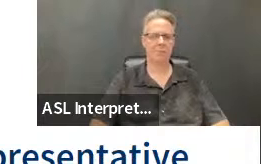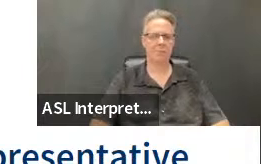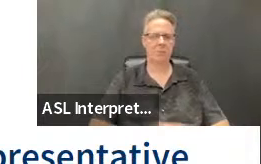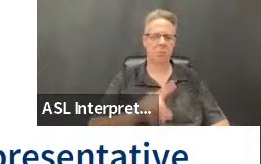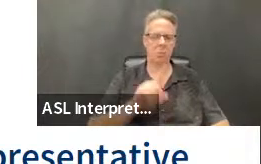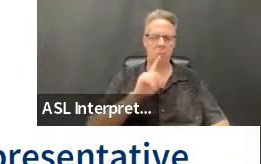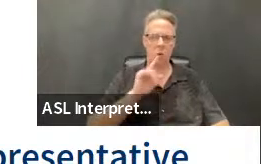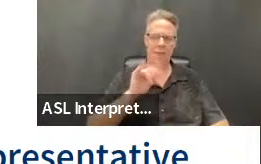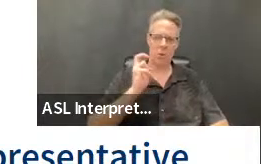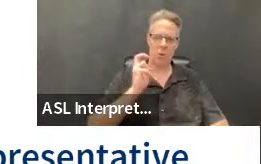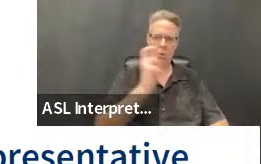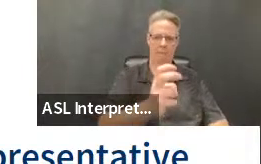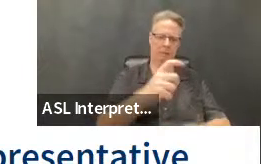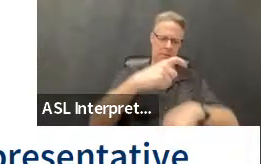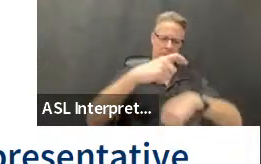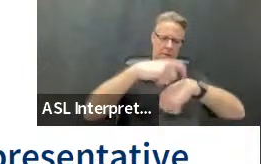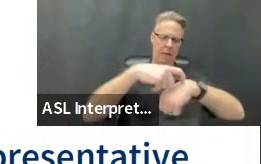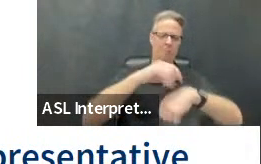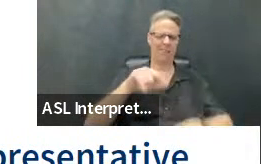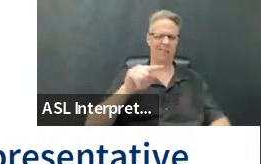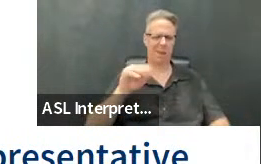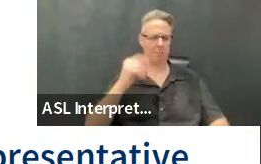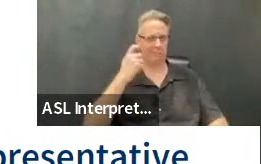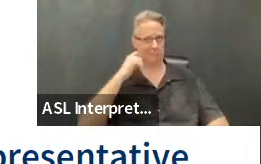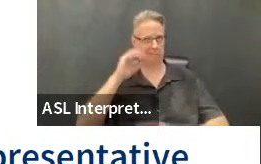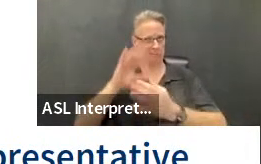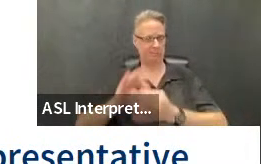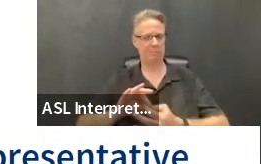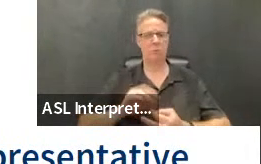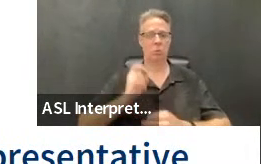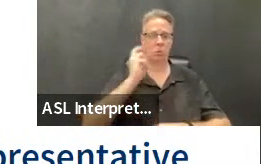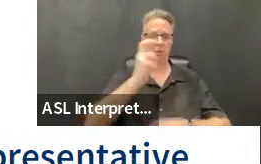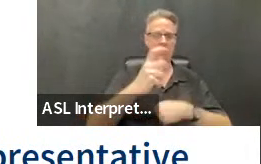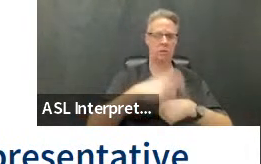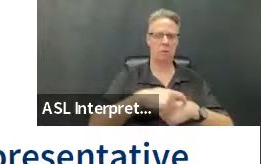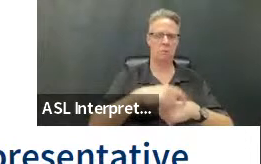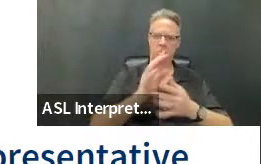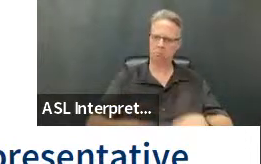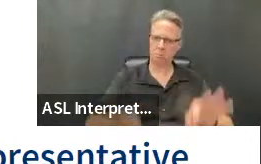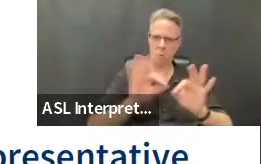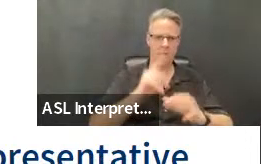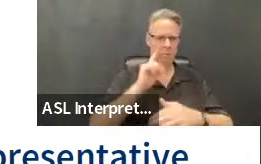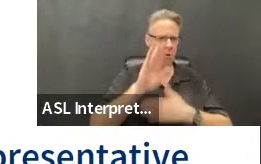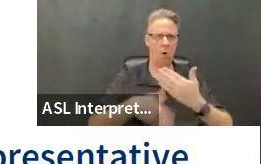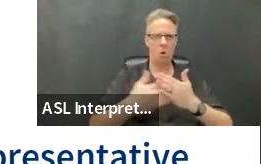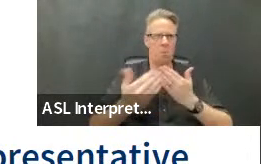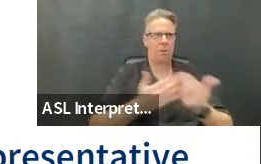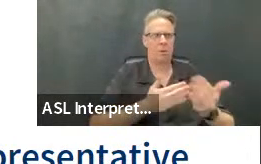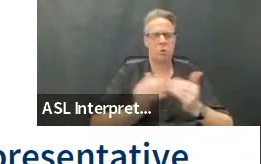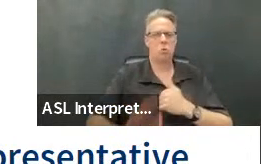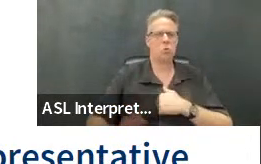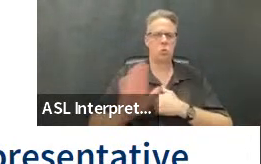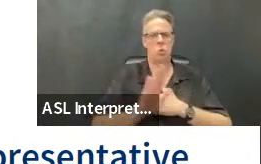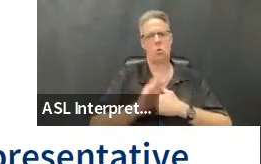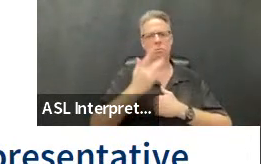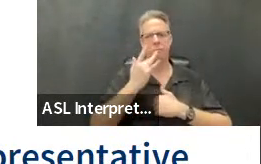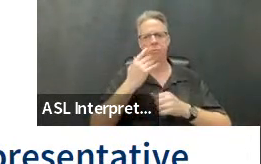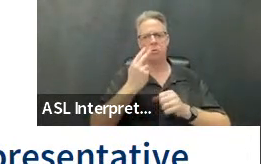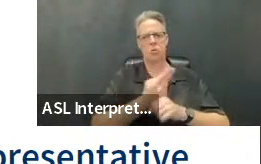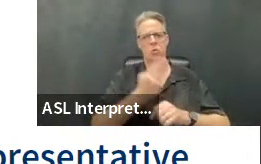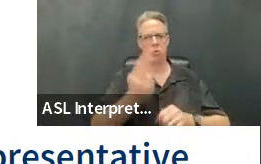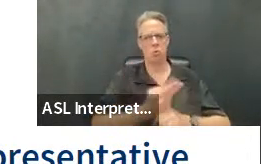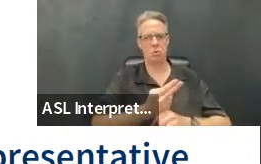that travel time, which is something that Tom mentioned earlier. Travel time is something that's important for all modes, right? It's something that we really think about when we consider how